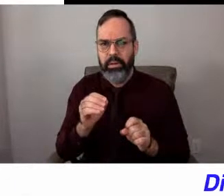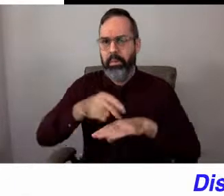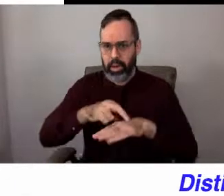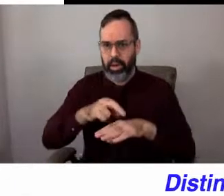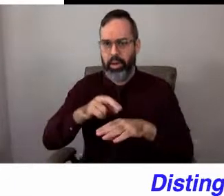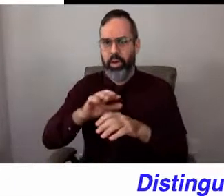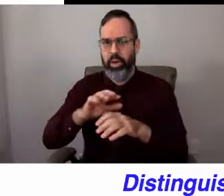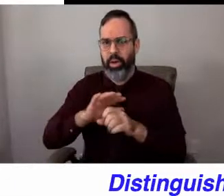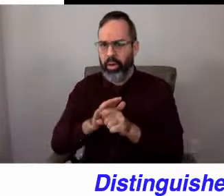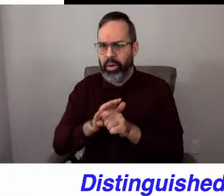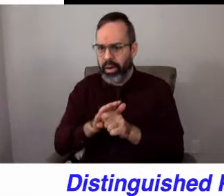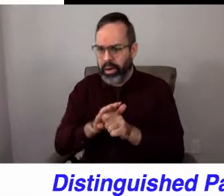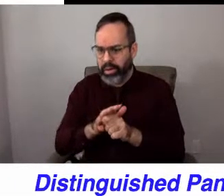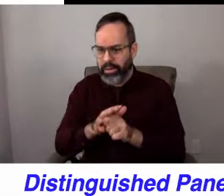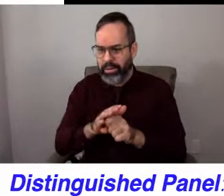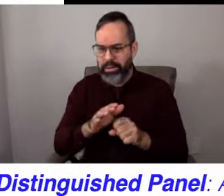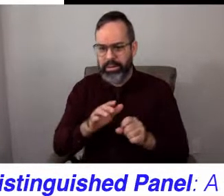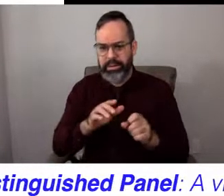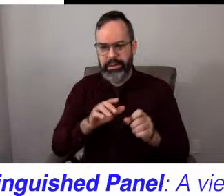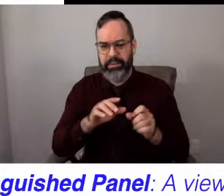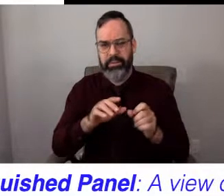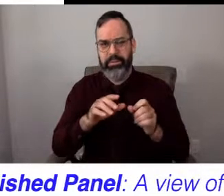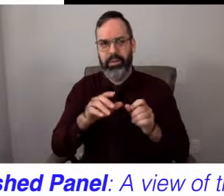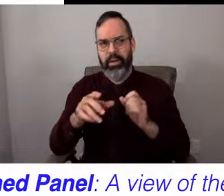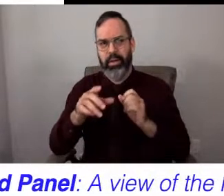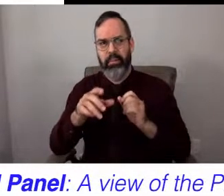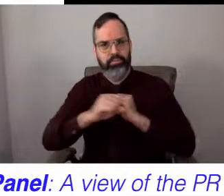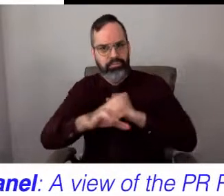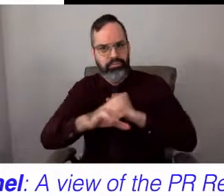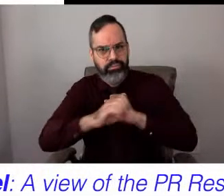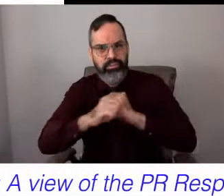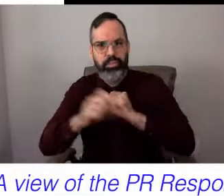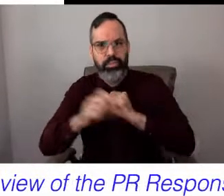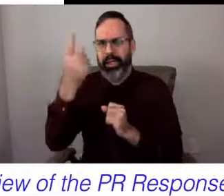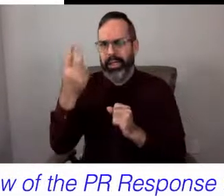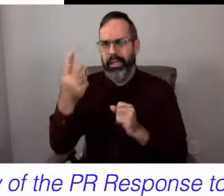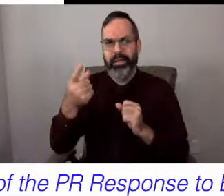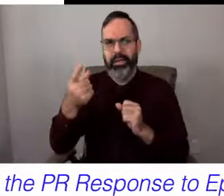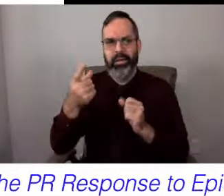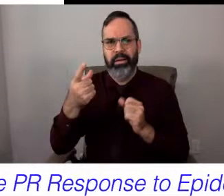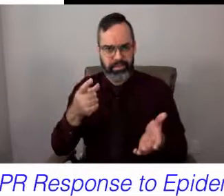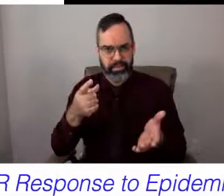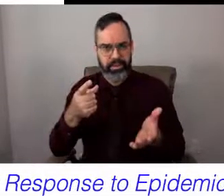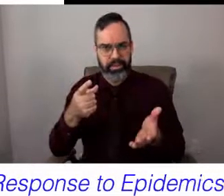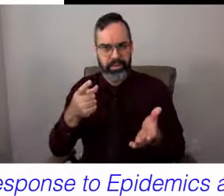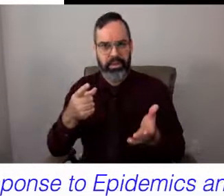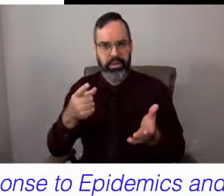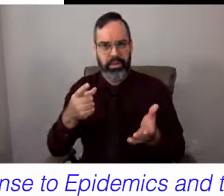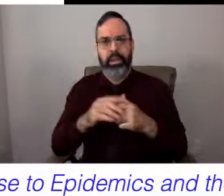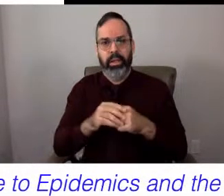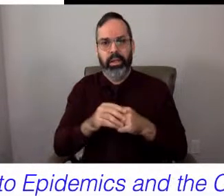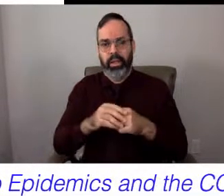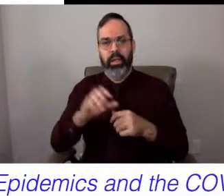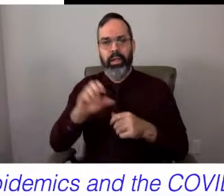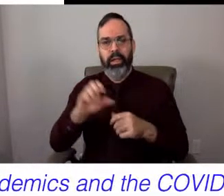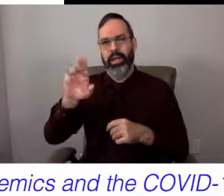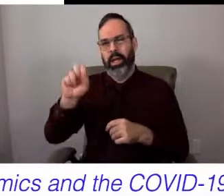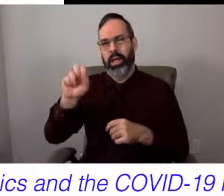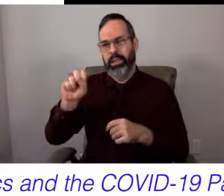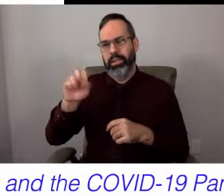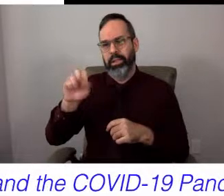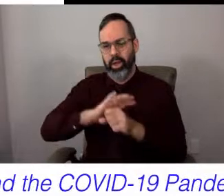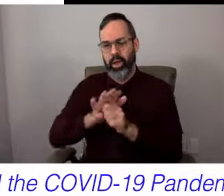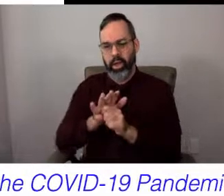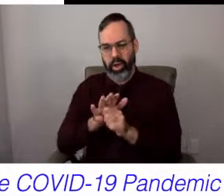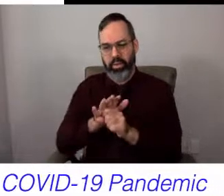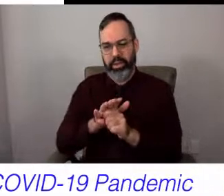automated surveillance and health promotion, understanding the thrombotic nature of SARS-CoV-2. Let me move this so that I